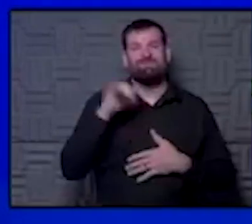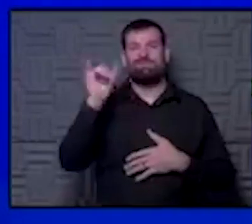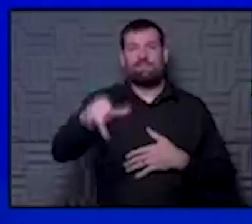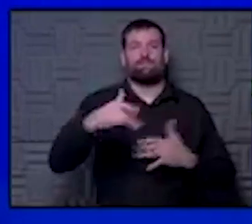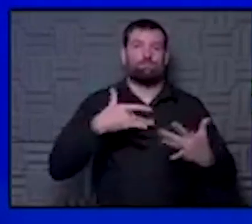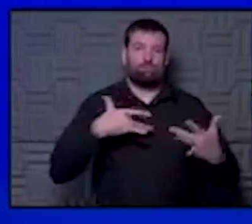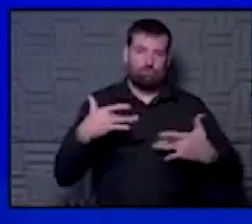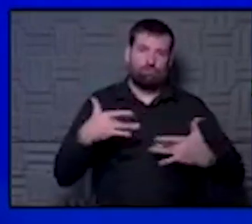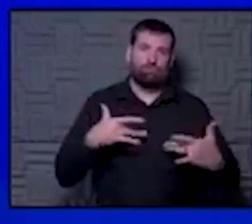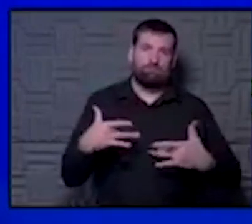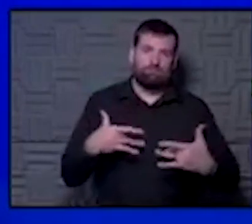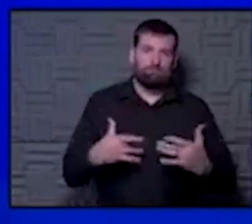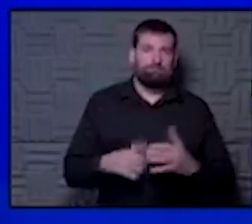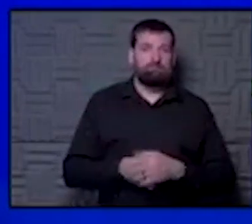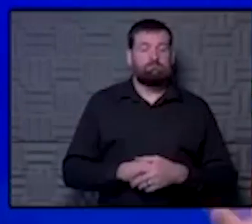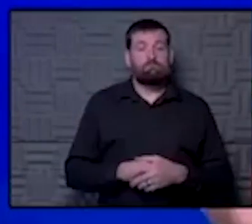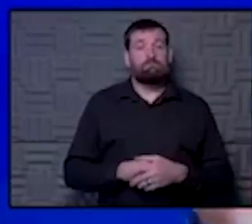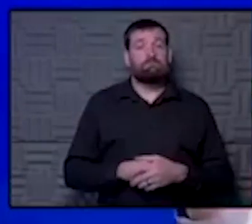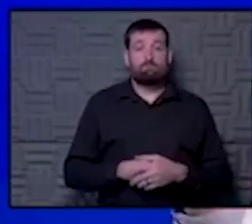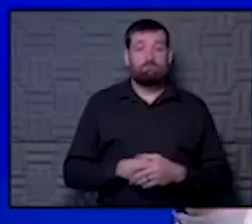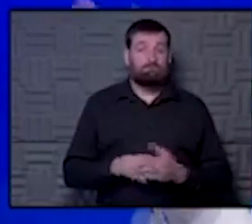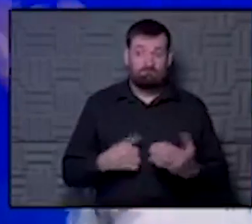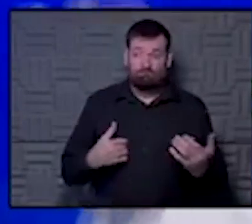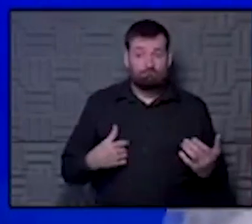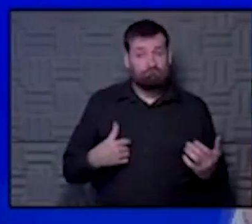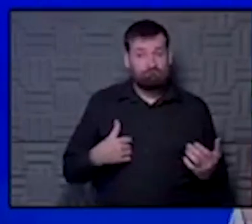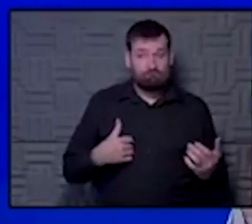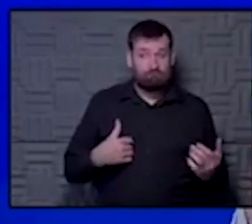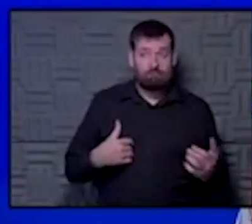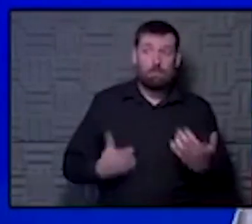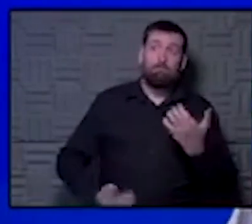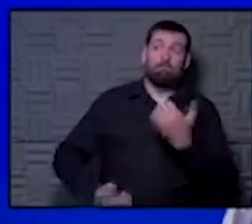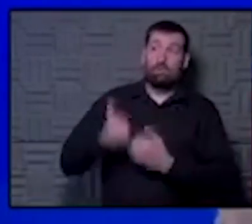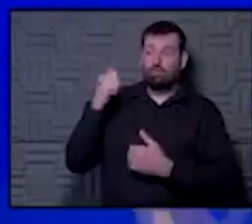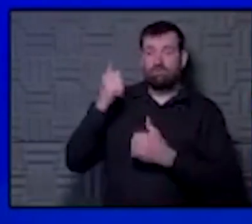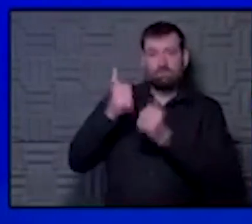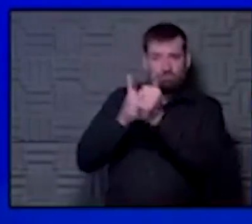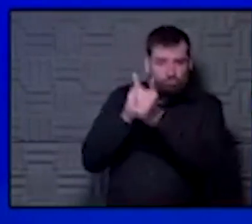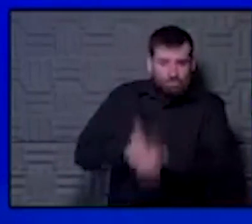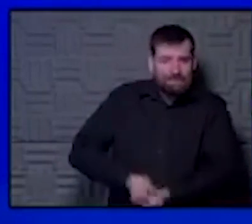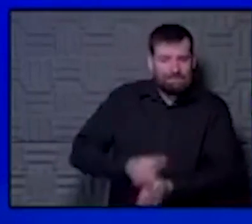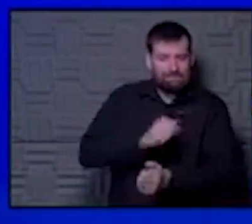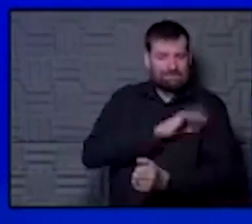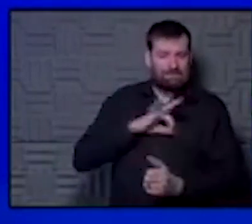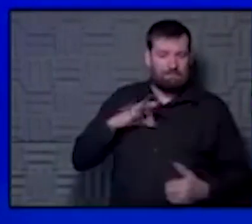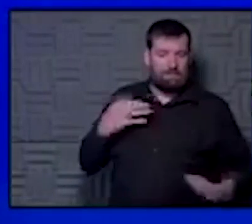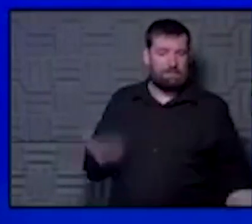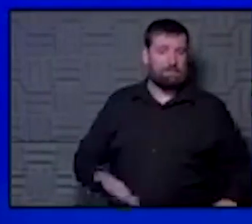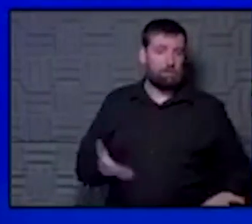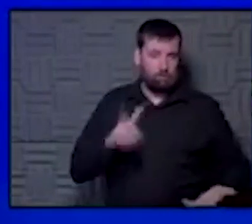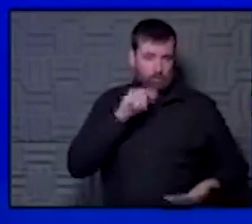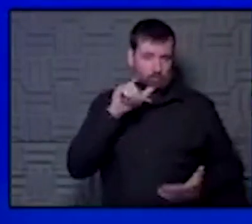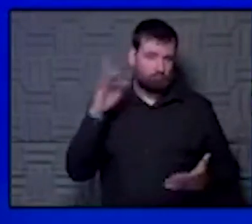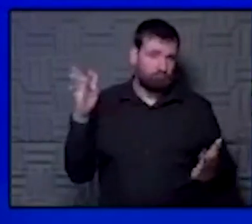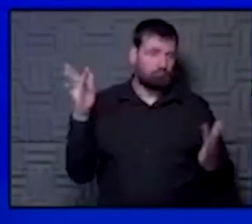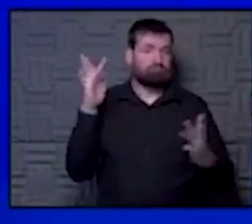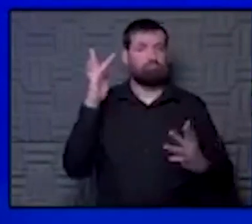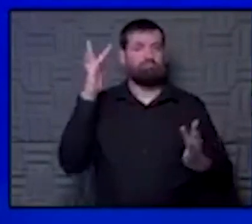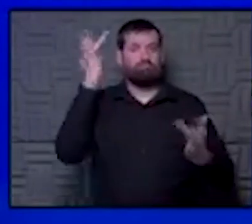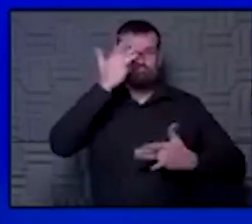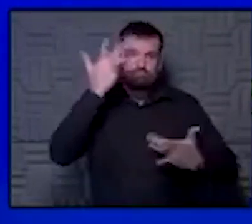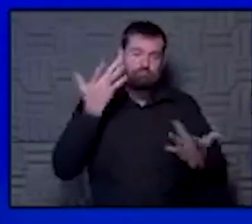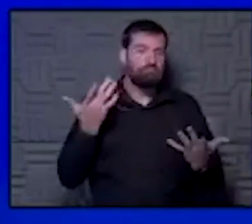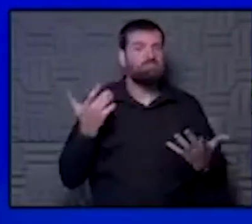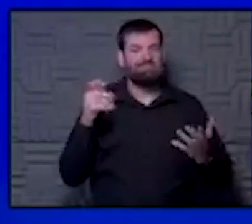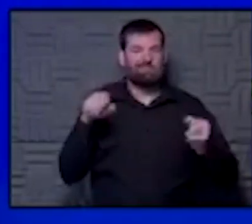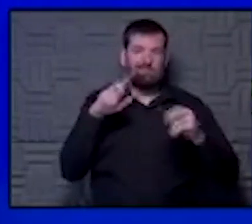concern, and so too, and we have, when we've done most of the tracers of the staff here who have gotten sick, you can figure it